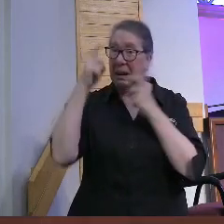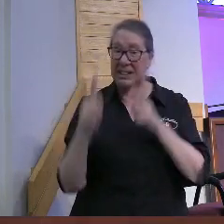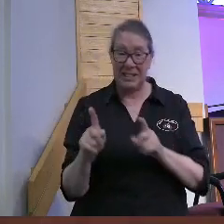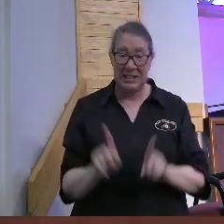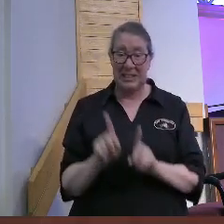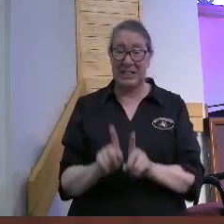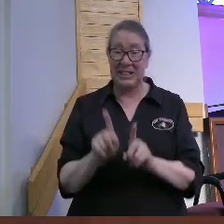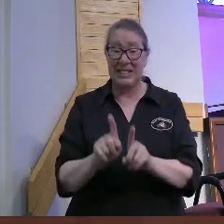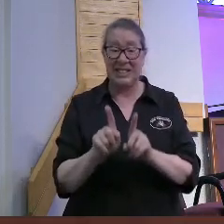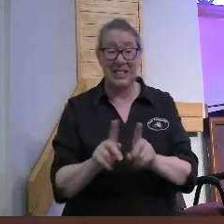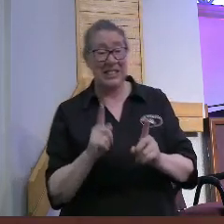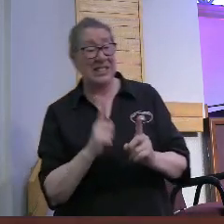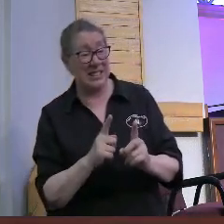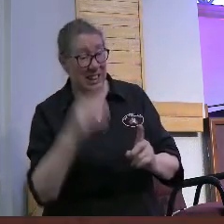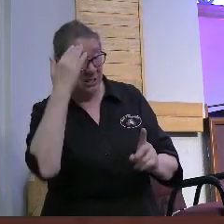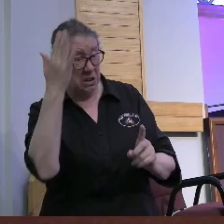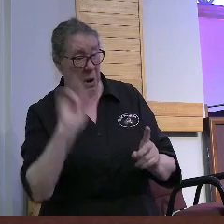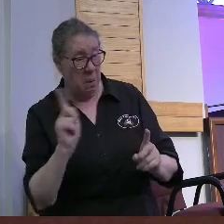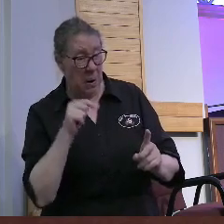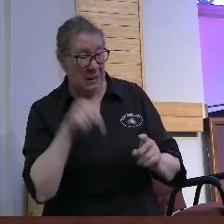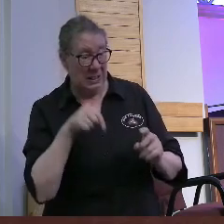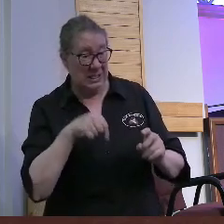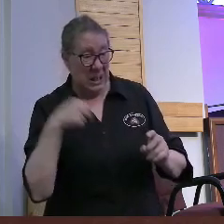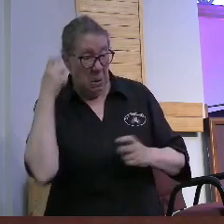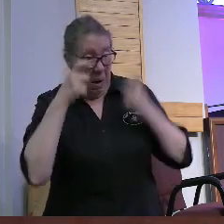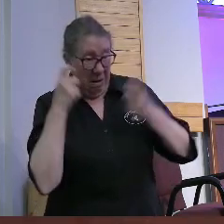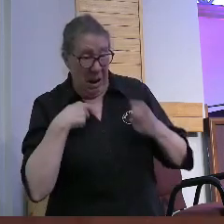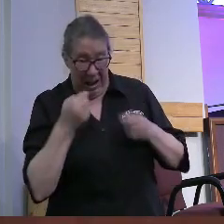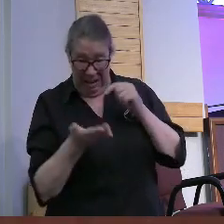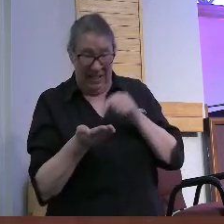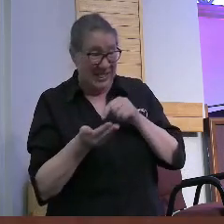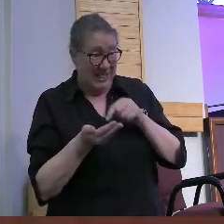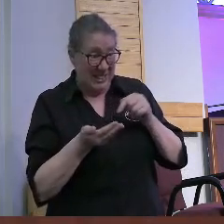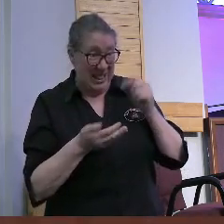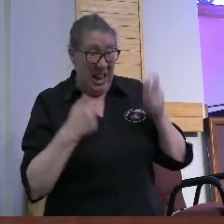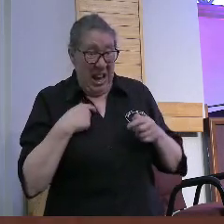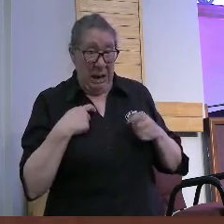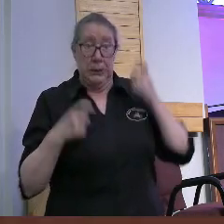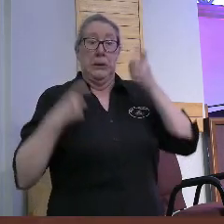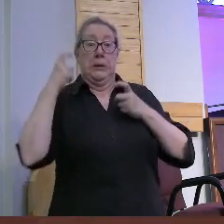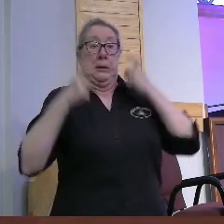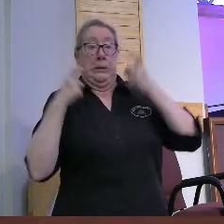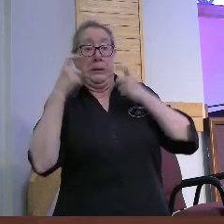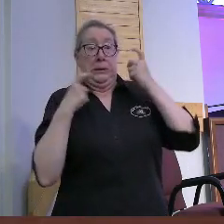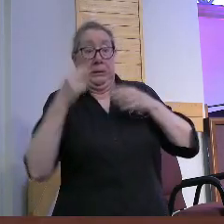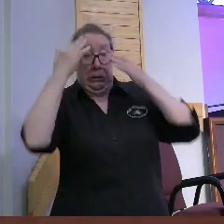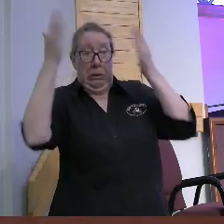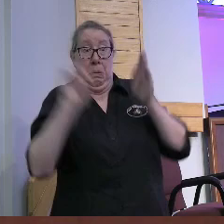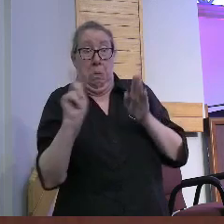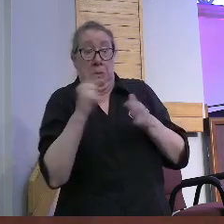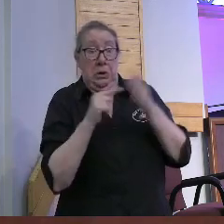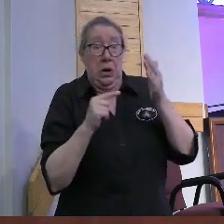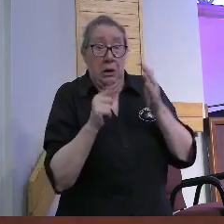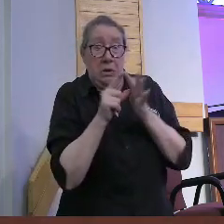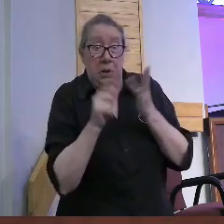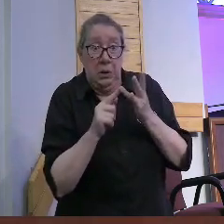I don't know what I'm going to do with all this worry and trouble that I got. Feeling anxious, John Wesley, I just don't know what to do. And